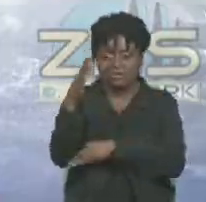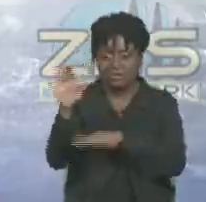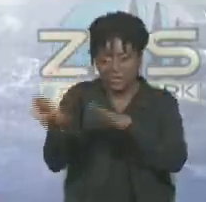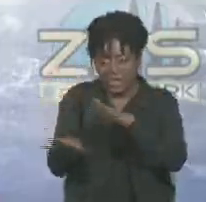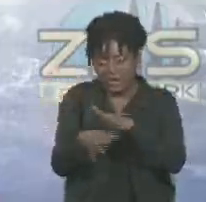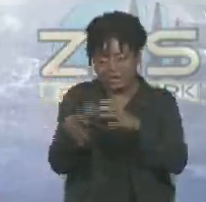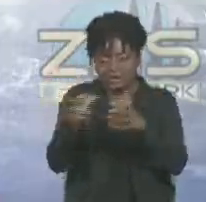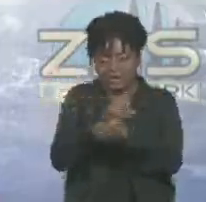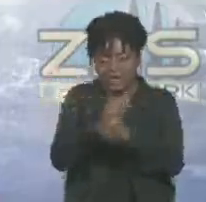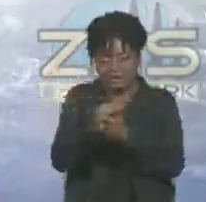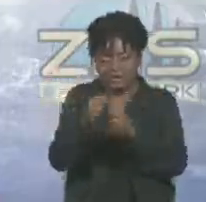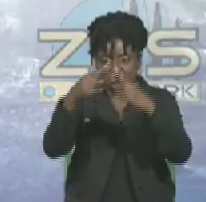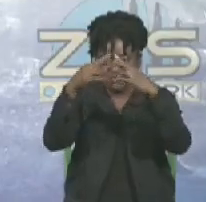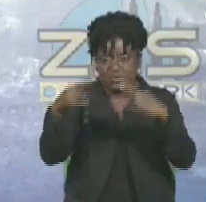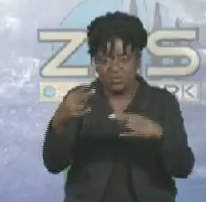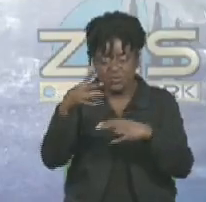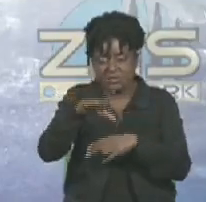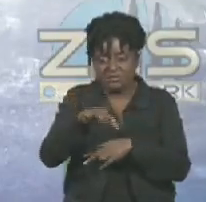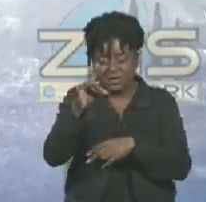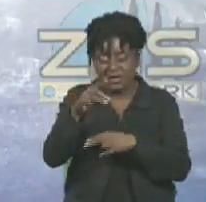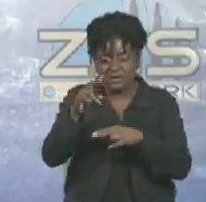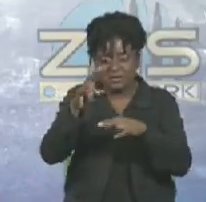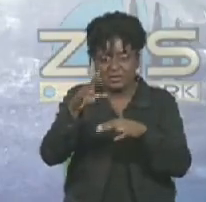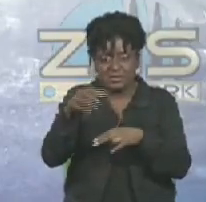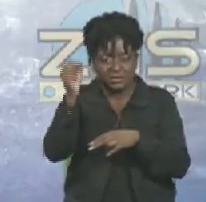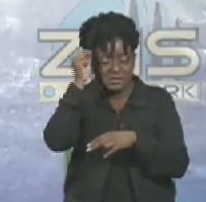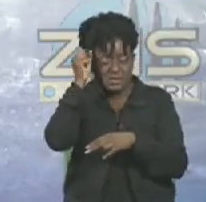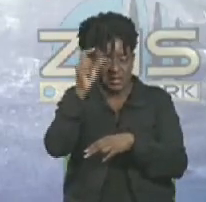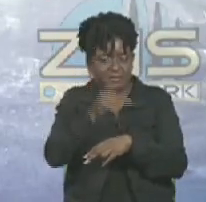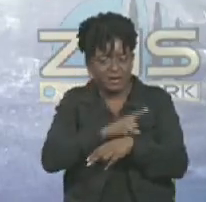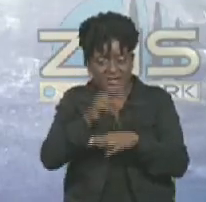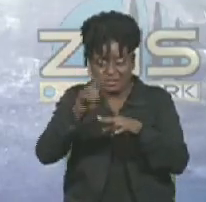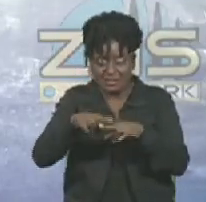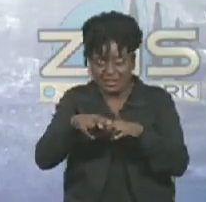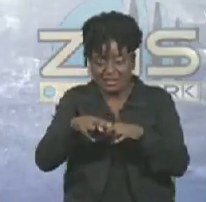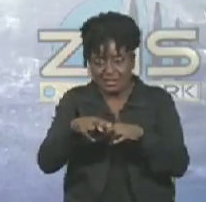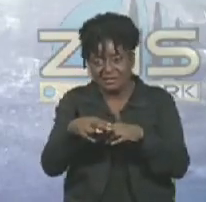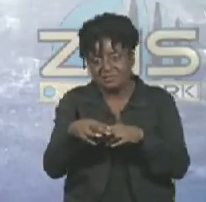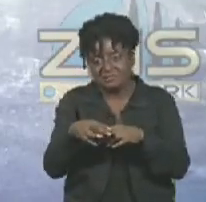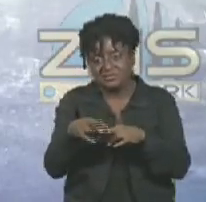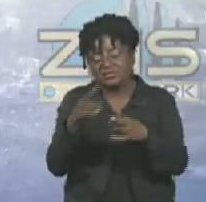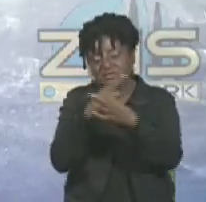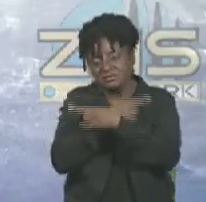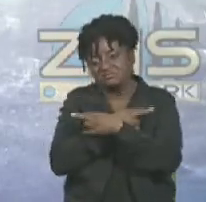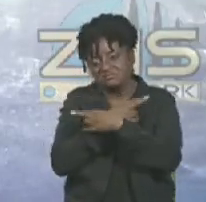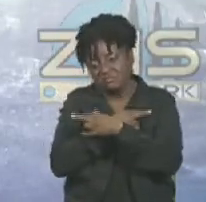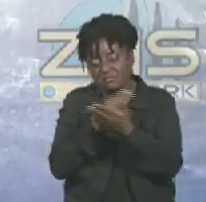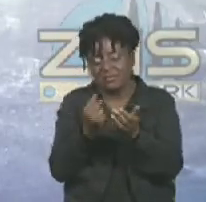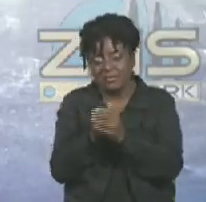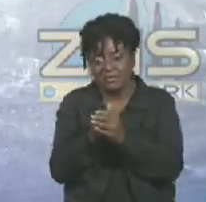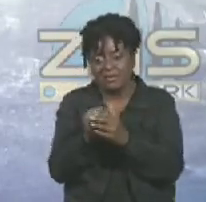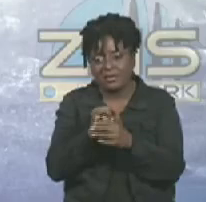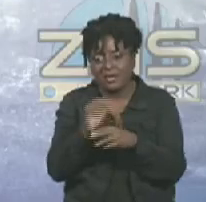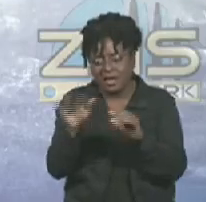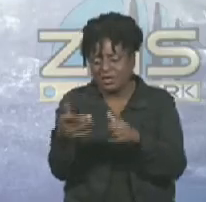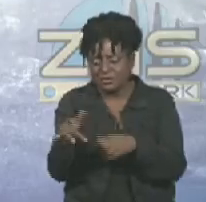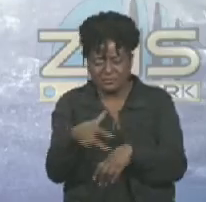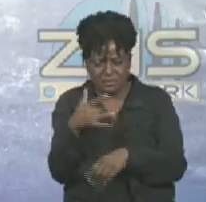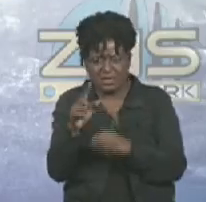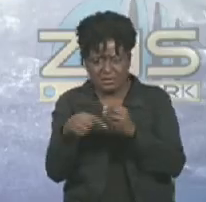Sidney Lavarity sitting and just passing the time. Yeah. You always sit here? I'm in there daily. How do you feel about what